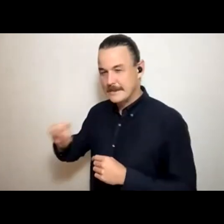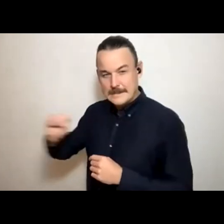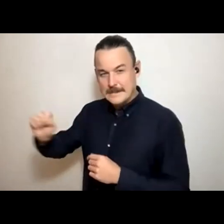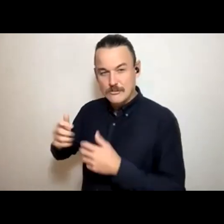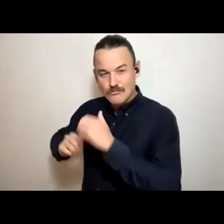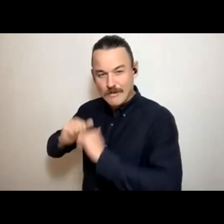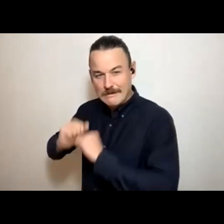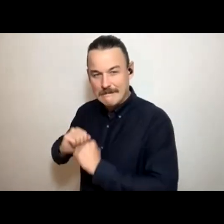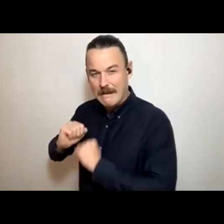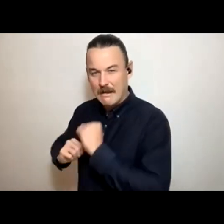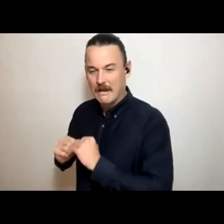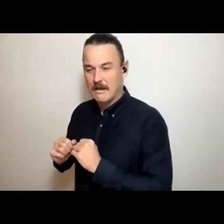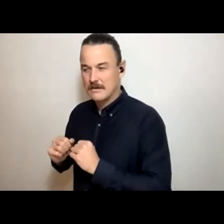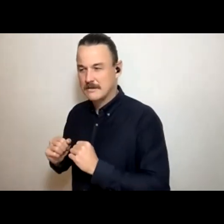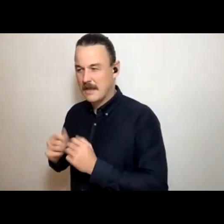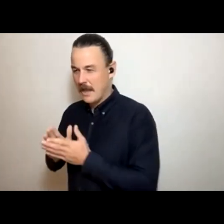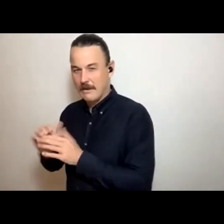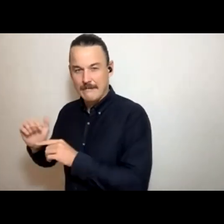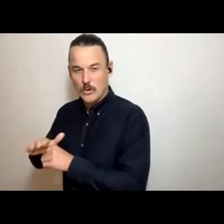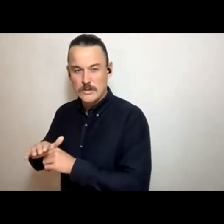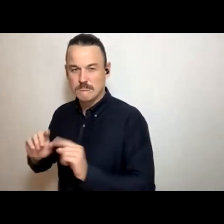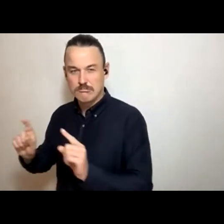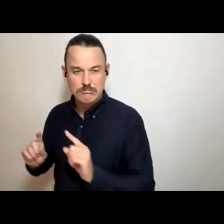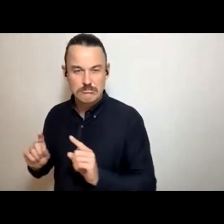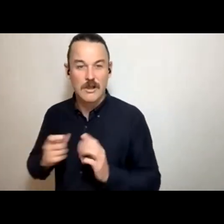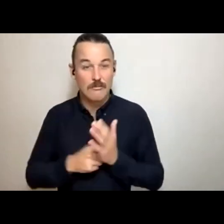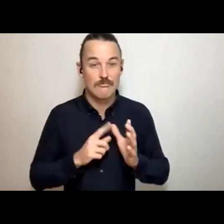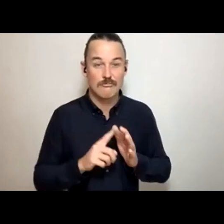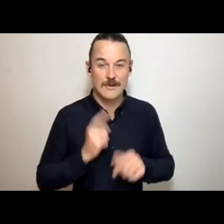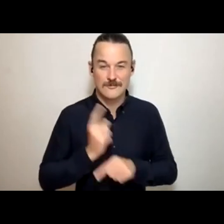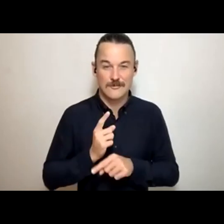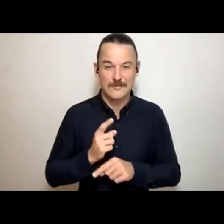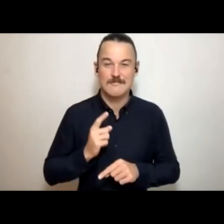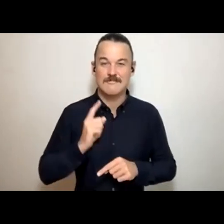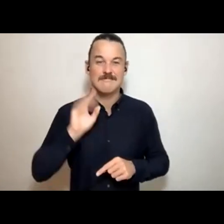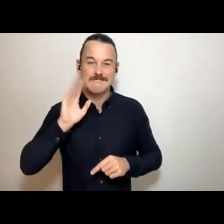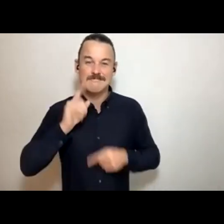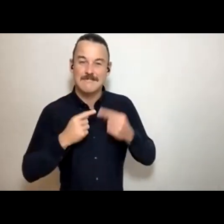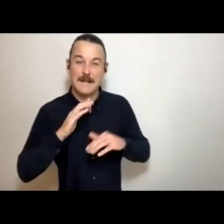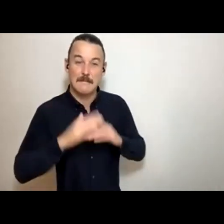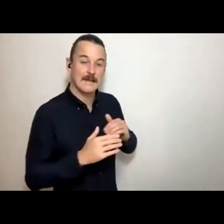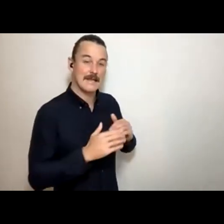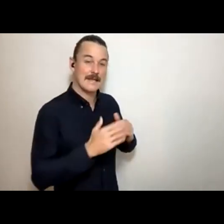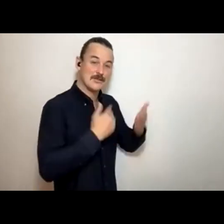add to that. And Ray's talk sort of sort of brought in some of the clear historical issues that have formed our ideas and understanding about work about disabled